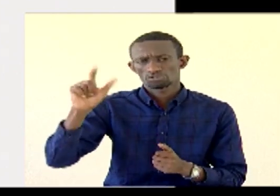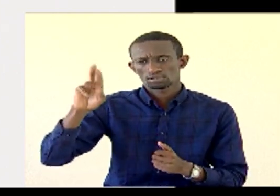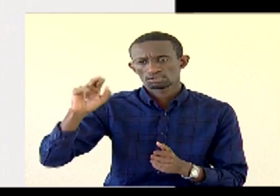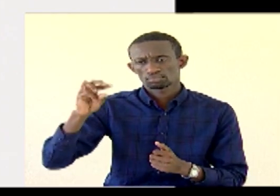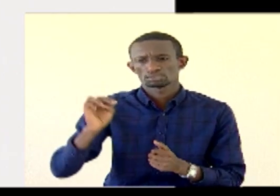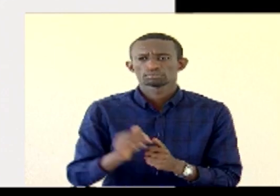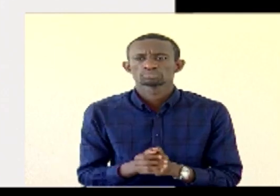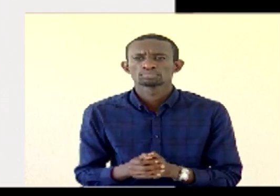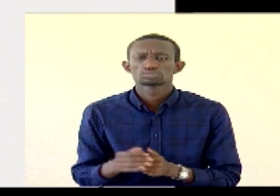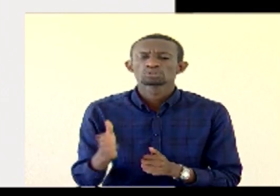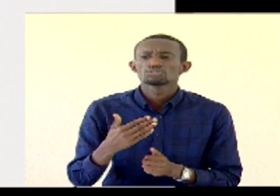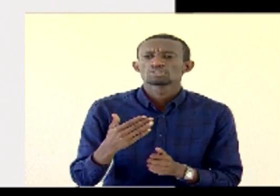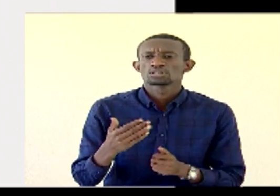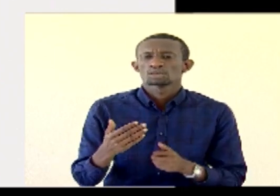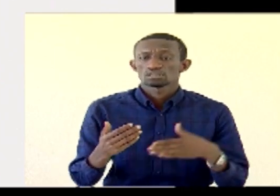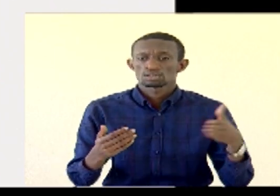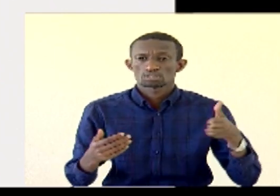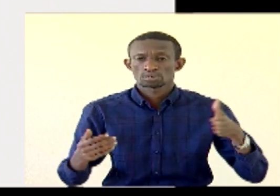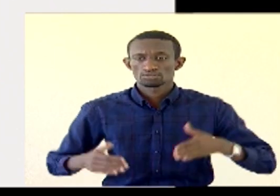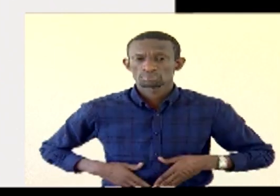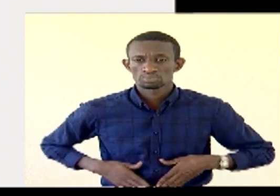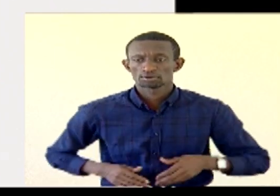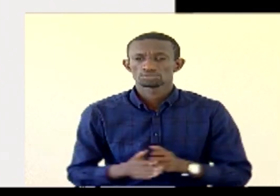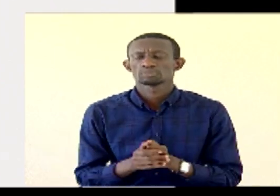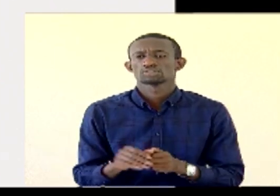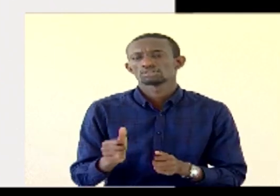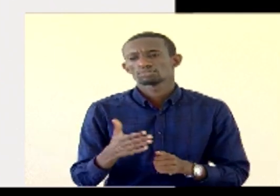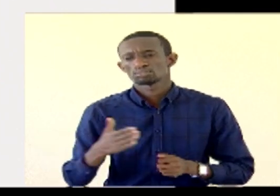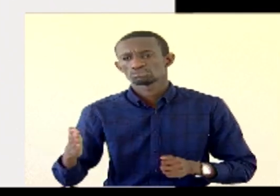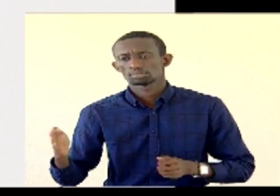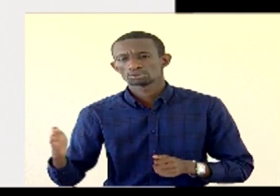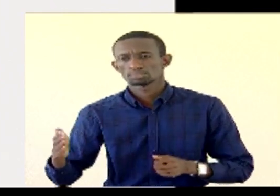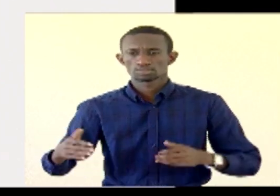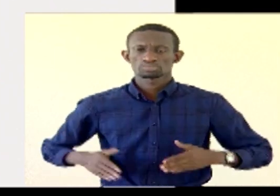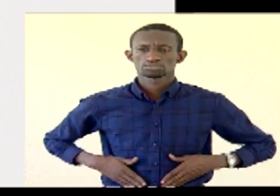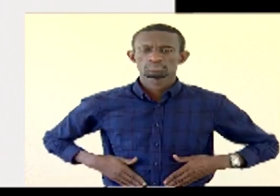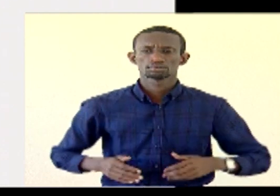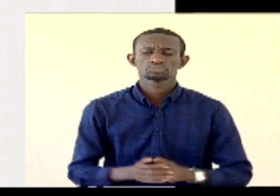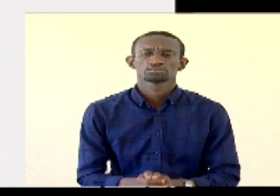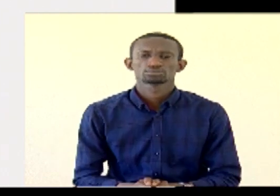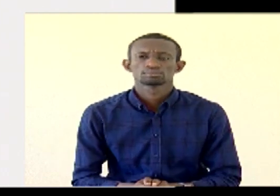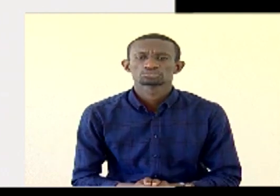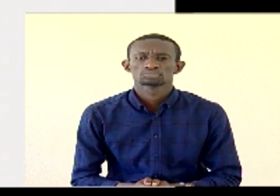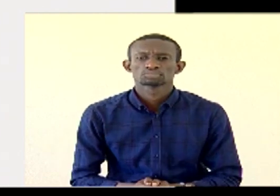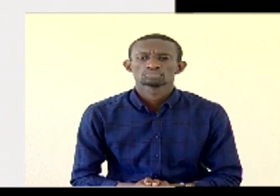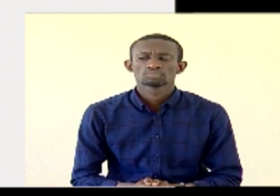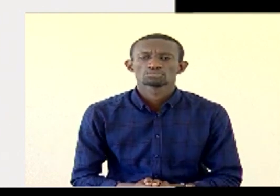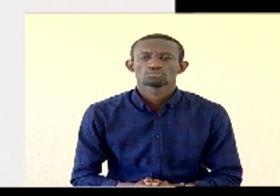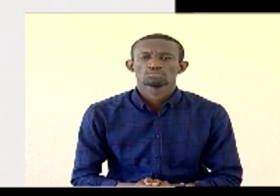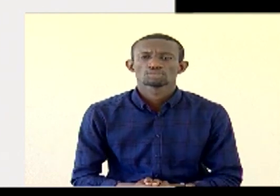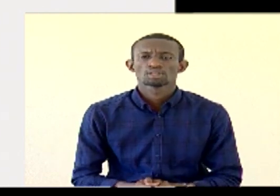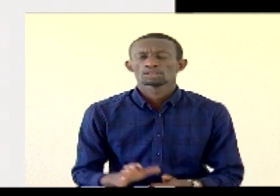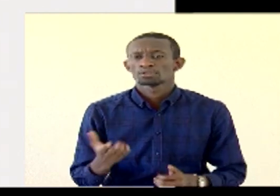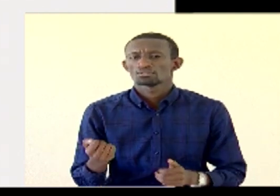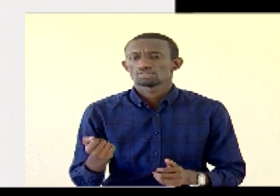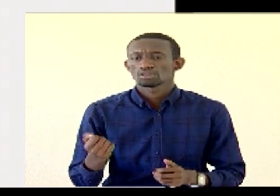have the left kidney. We have the right kidney. We have the left renal